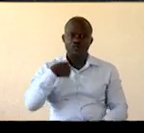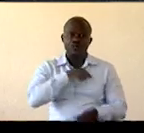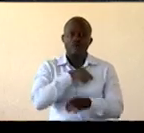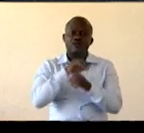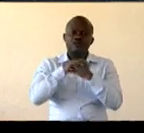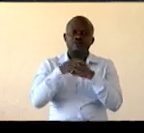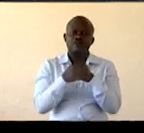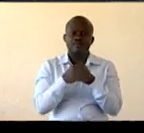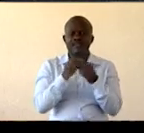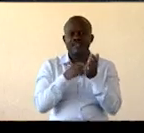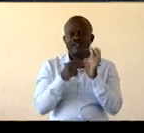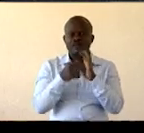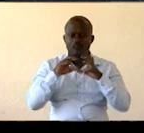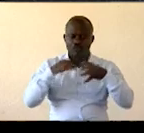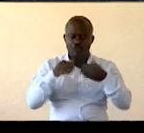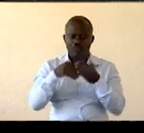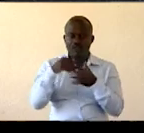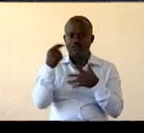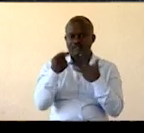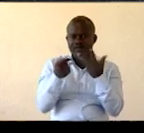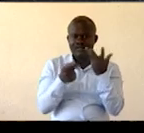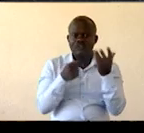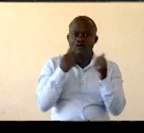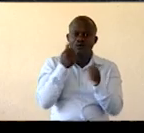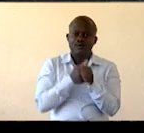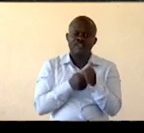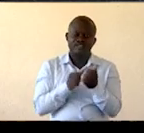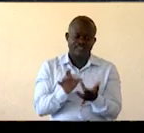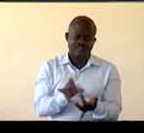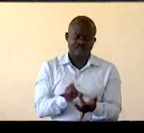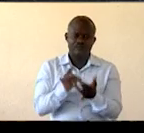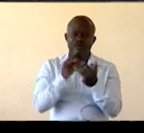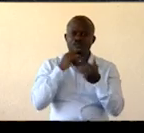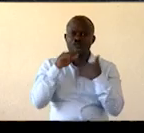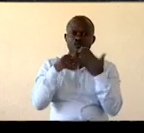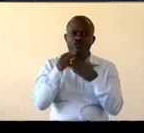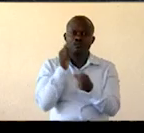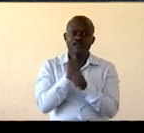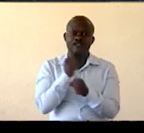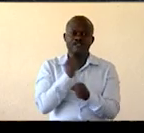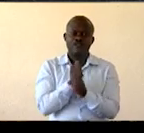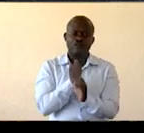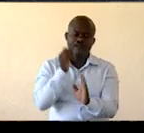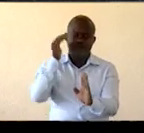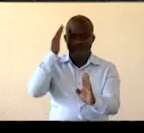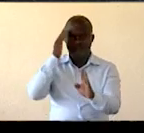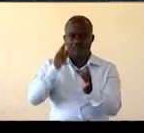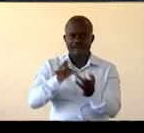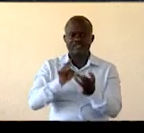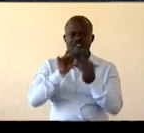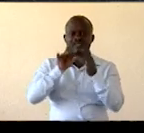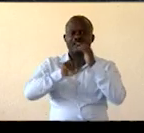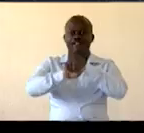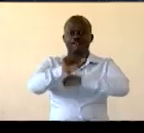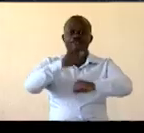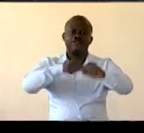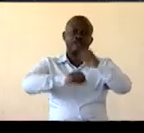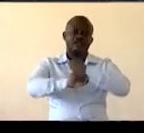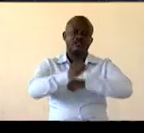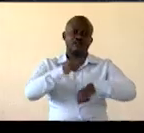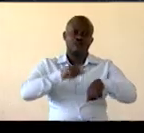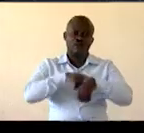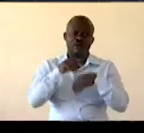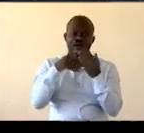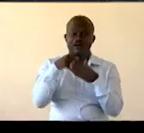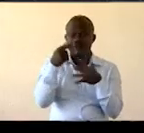of cells which are specialized to perform a particular function. When cells